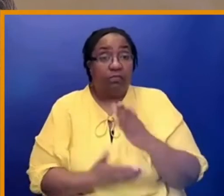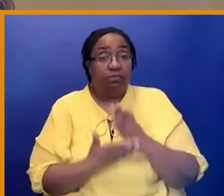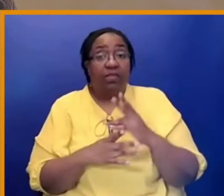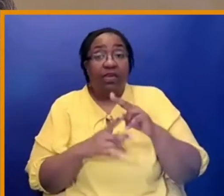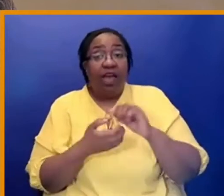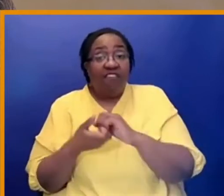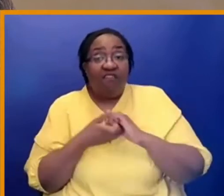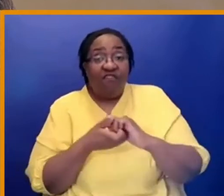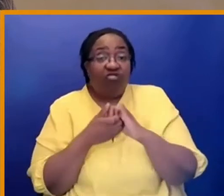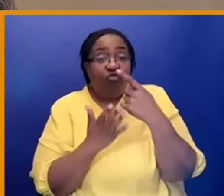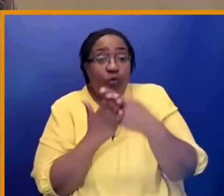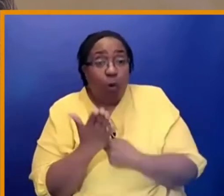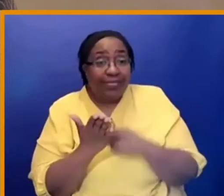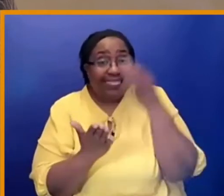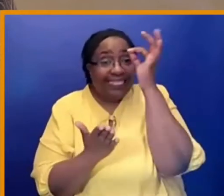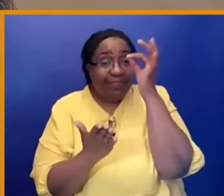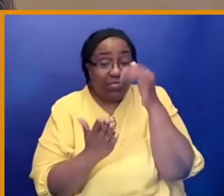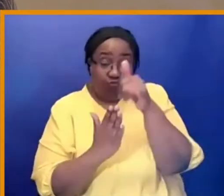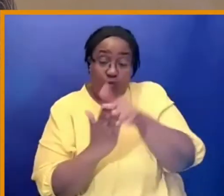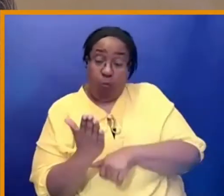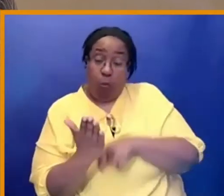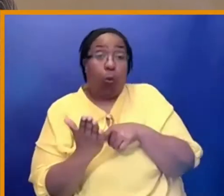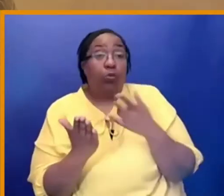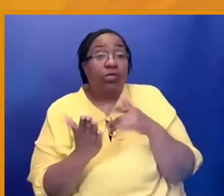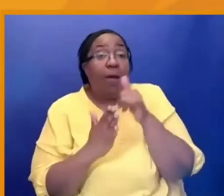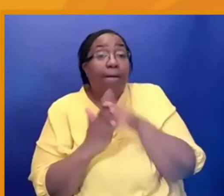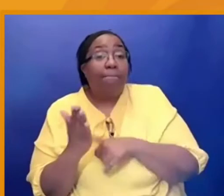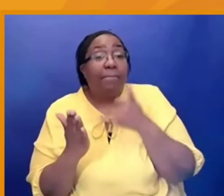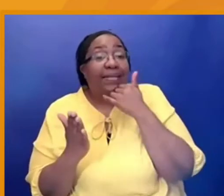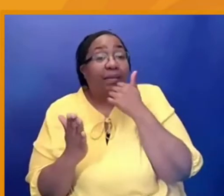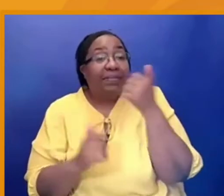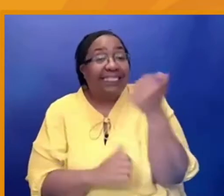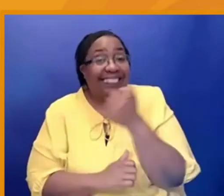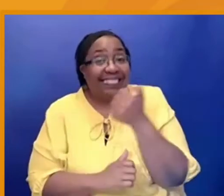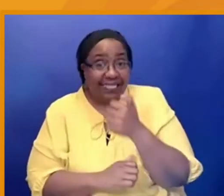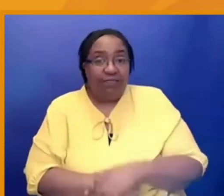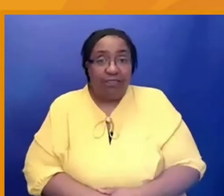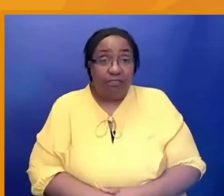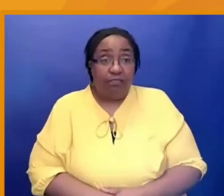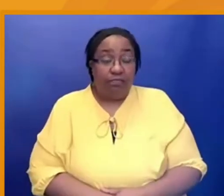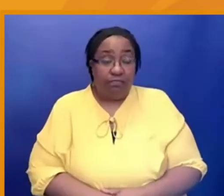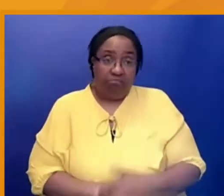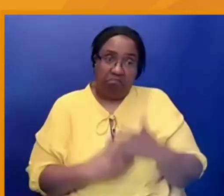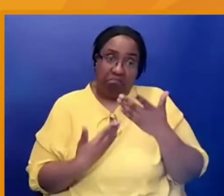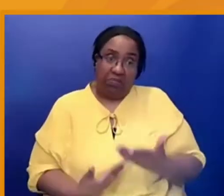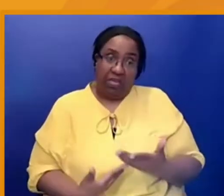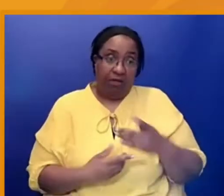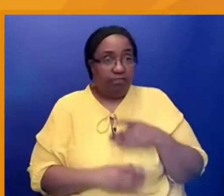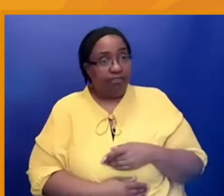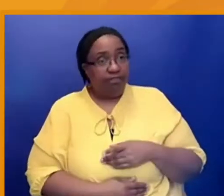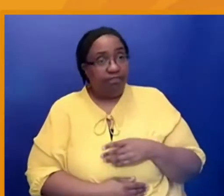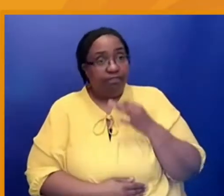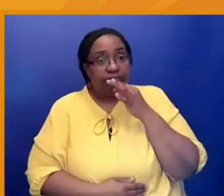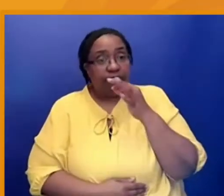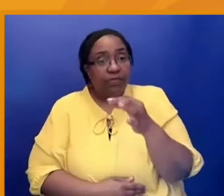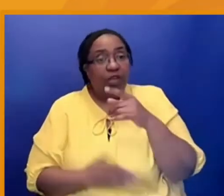Committee report, which you can find on page 16 of your agenda. So I now call on Lucy